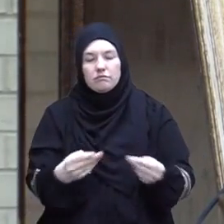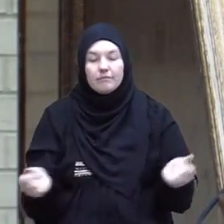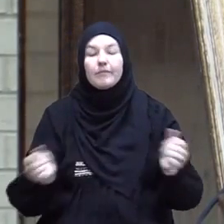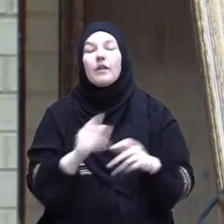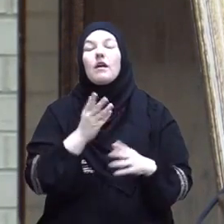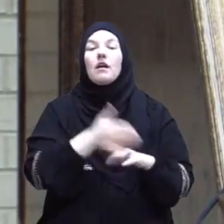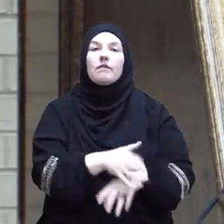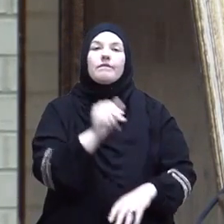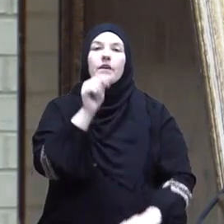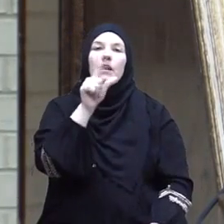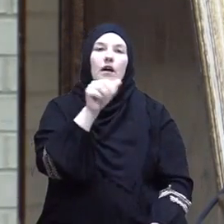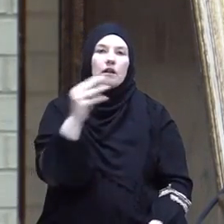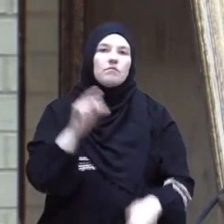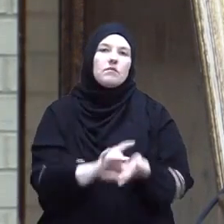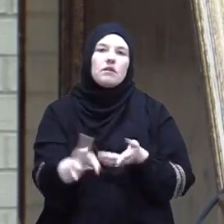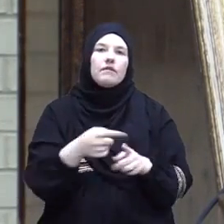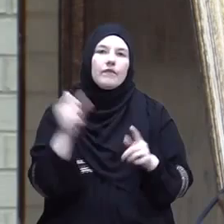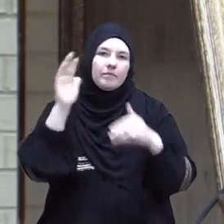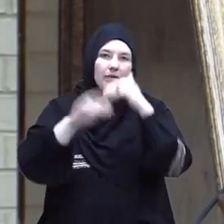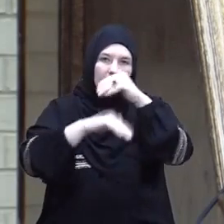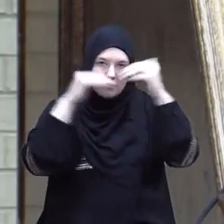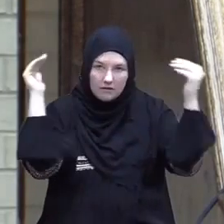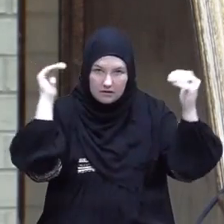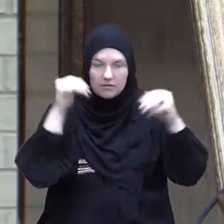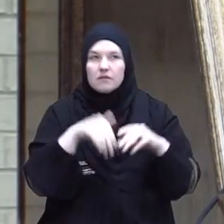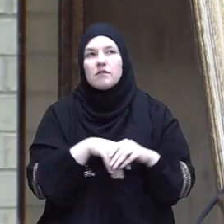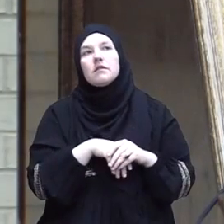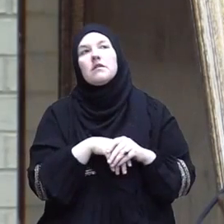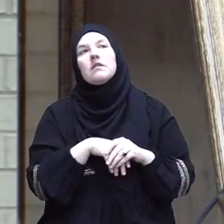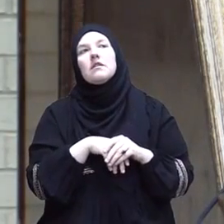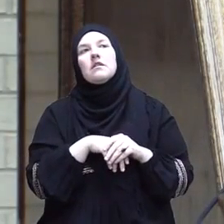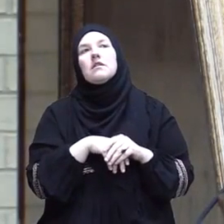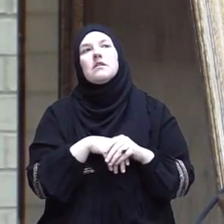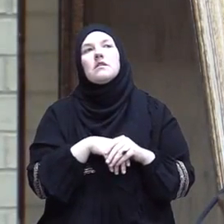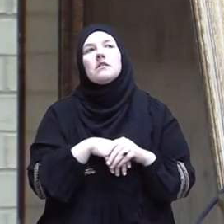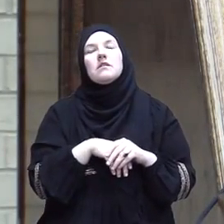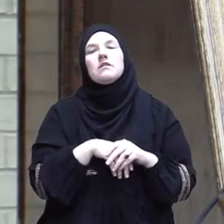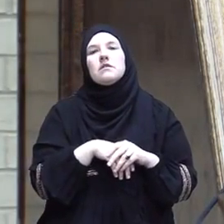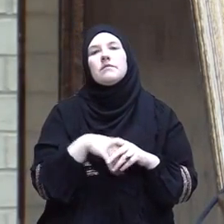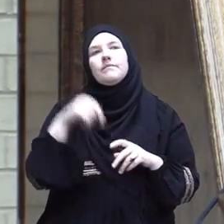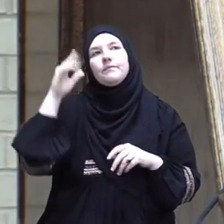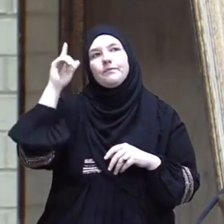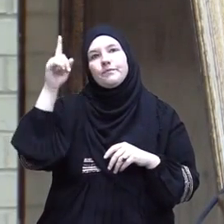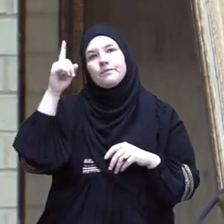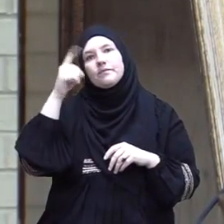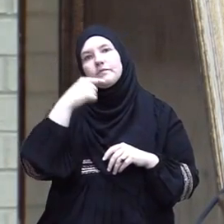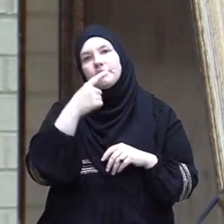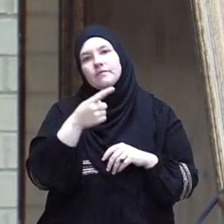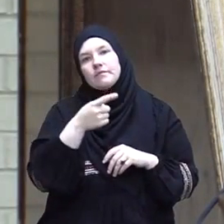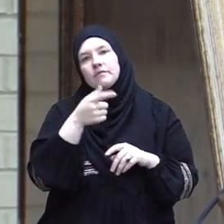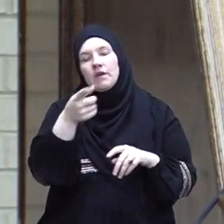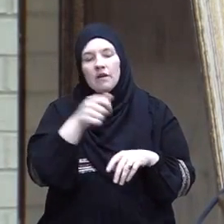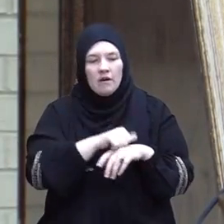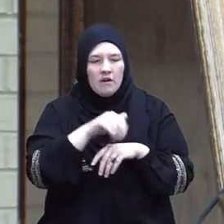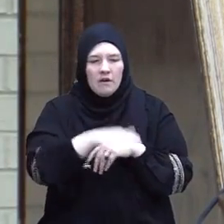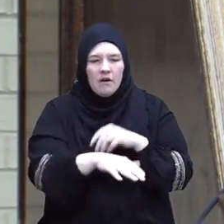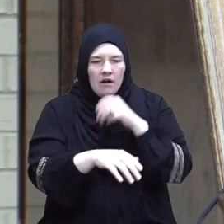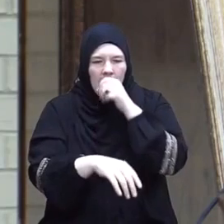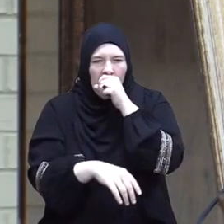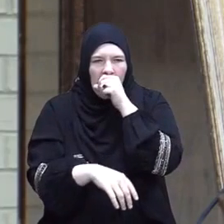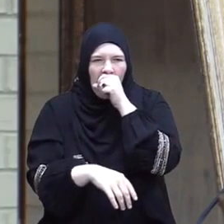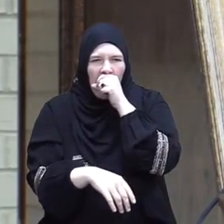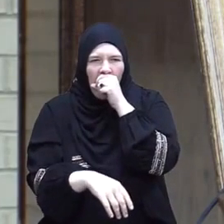he got out of paradise, Allah subhanahu wa ta'ala would tell us that he had sent Adam